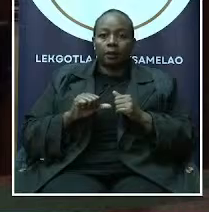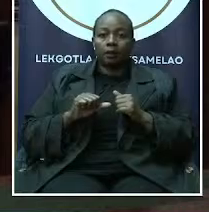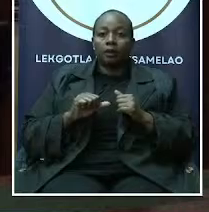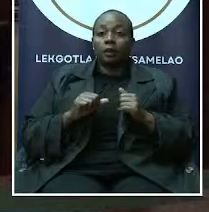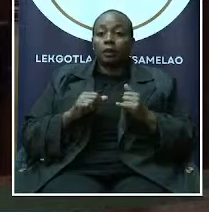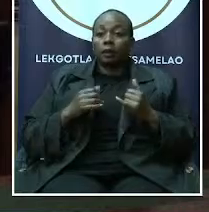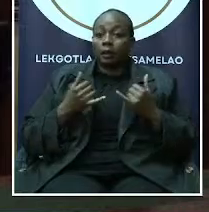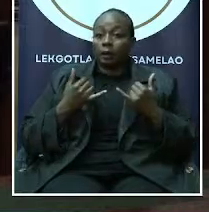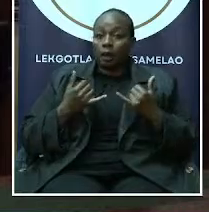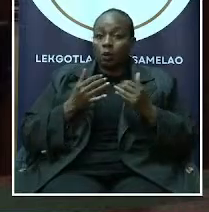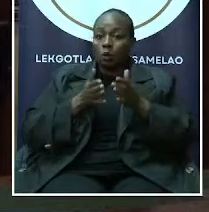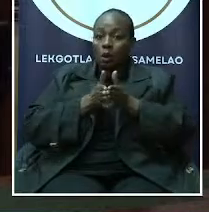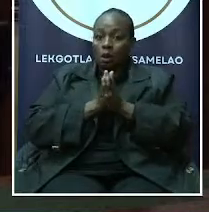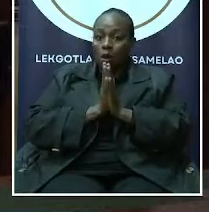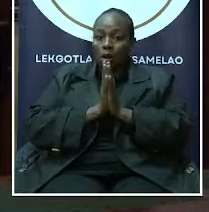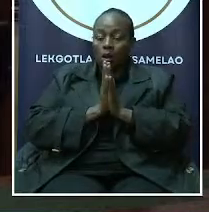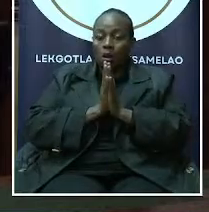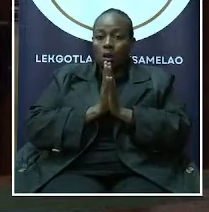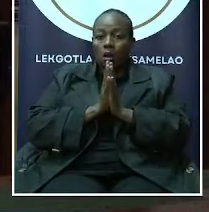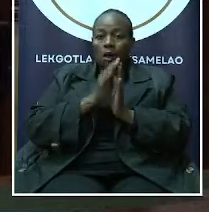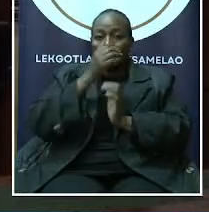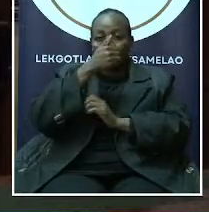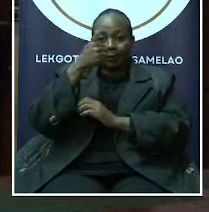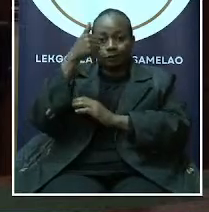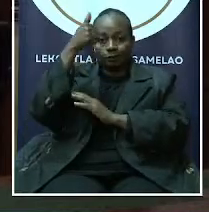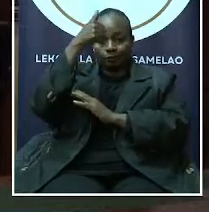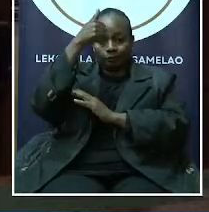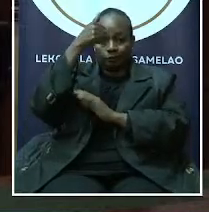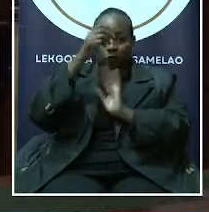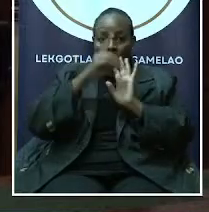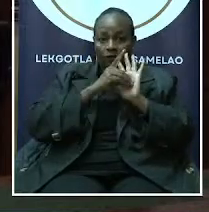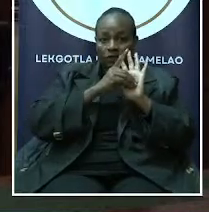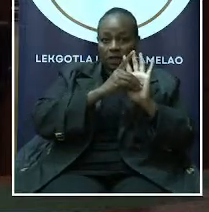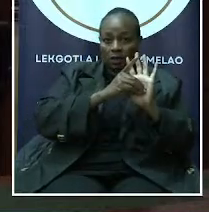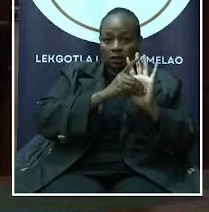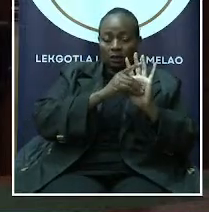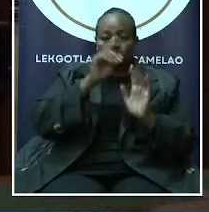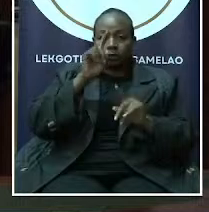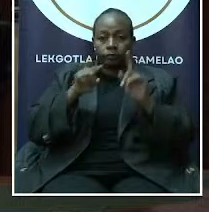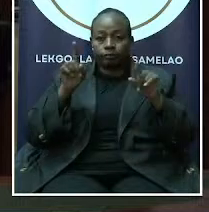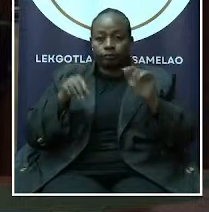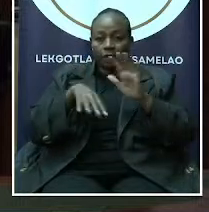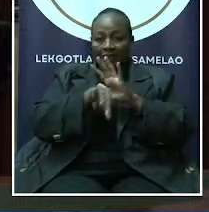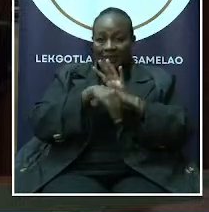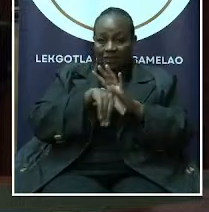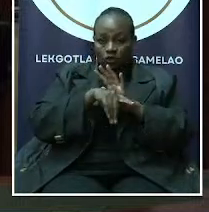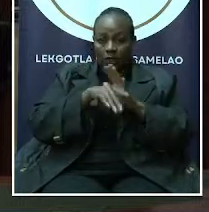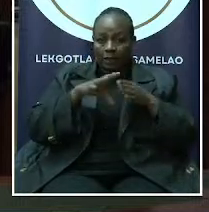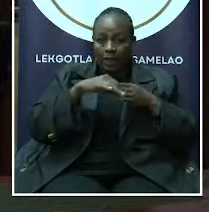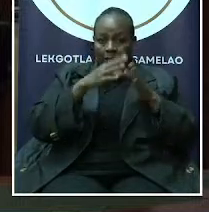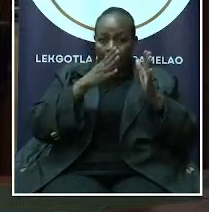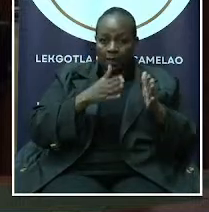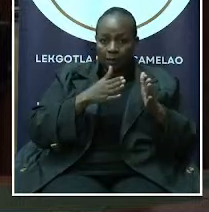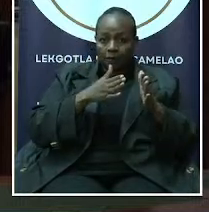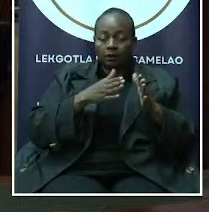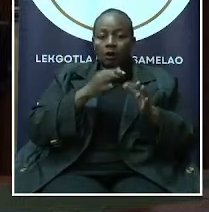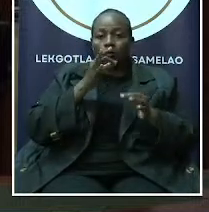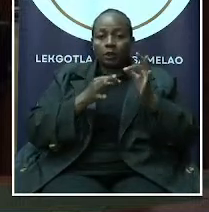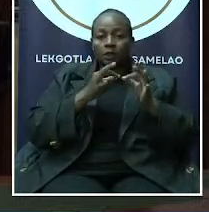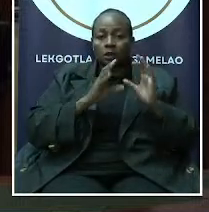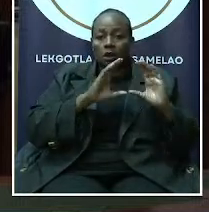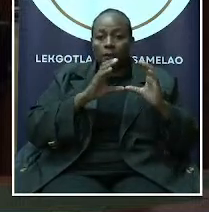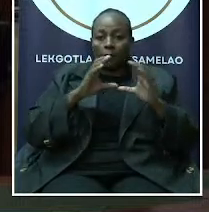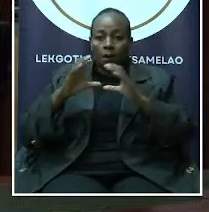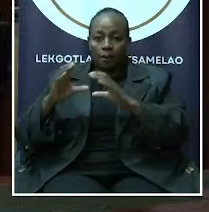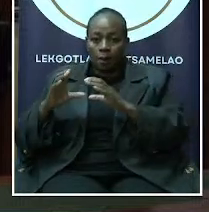going to ask head of delegates from the respective districts and the leaders of political parties from